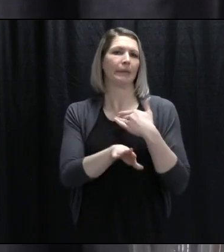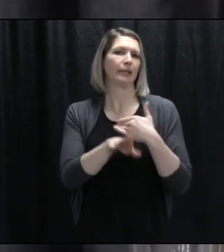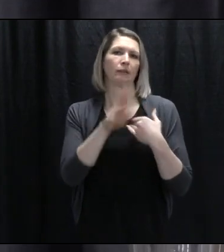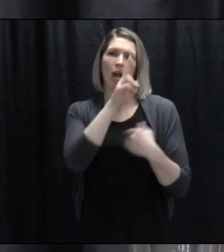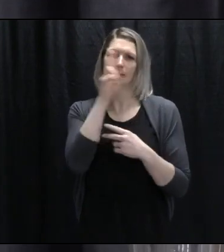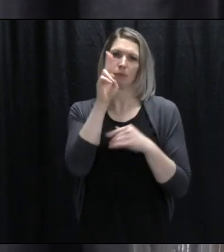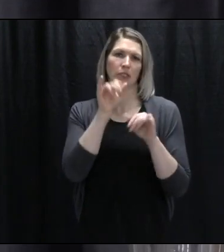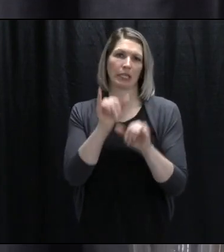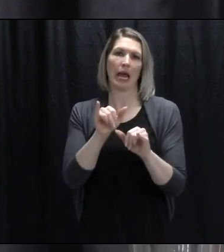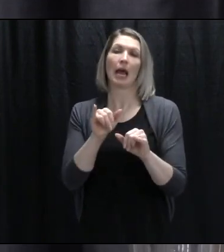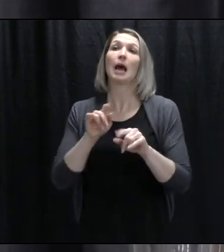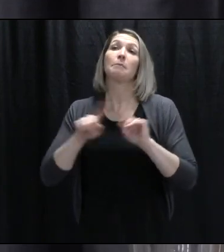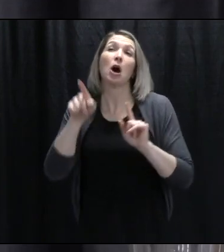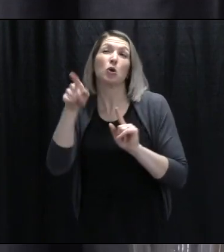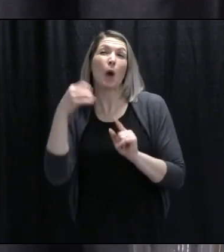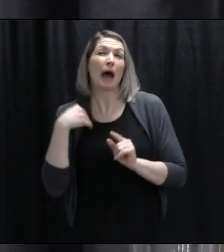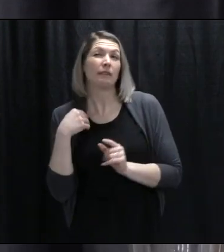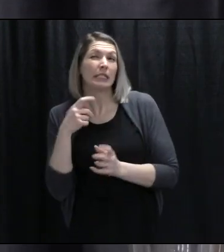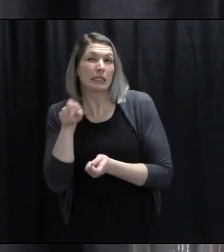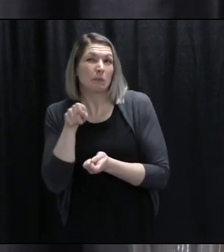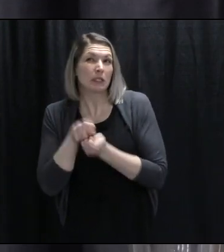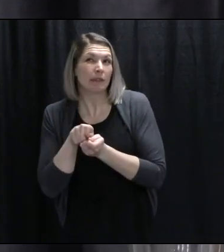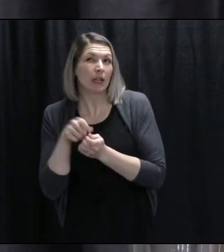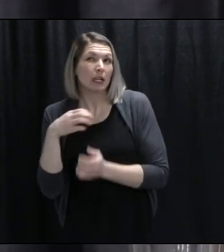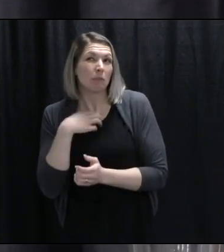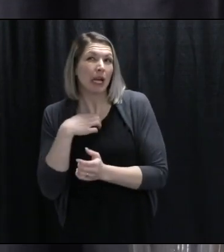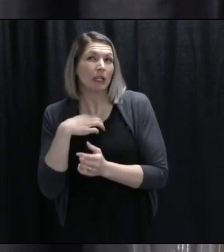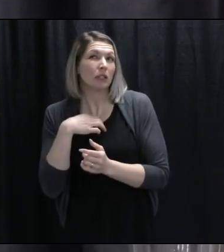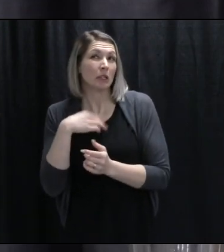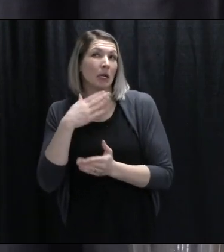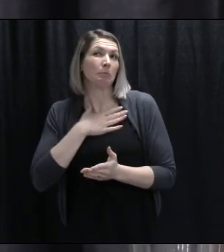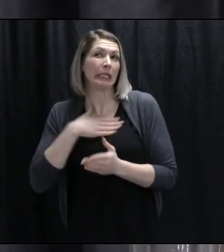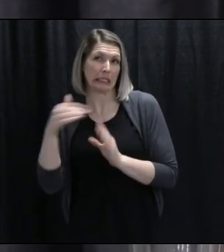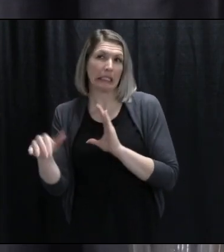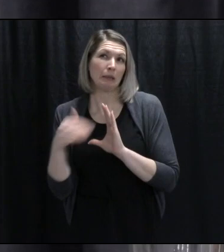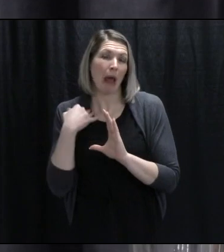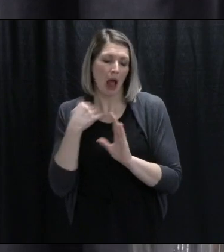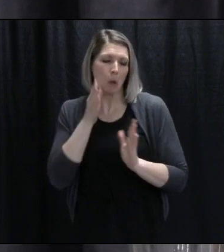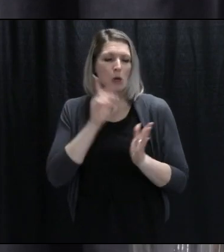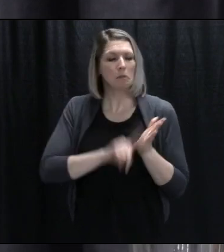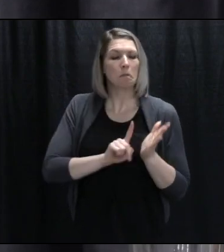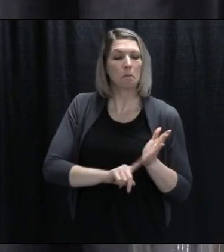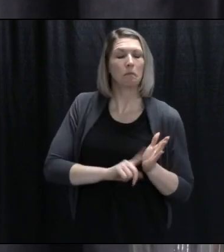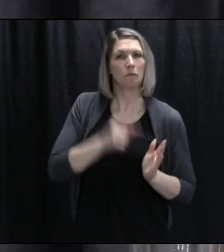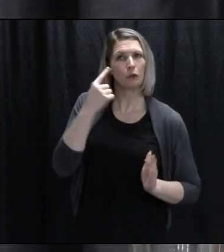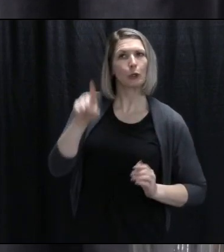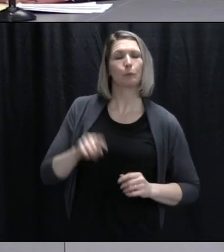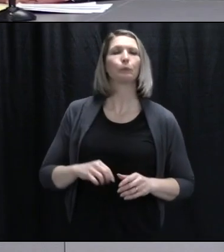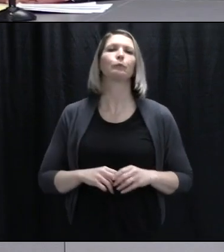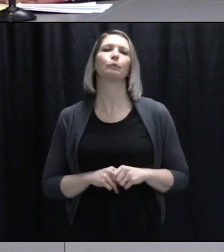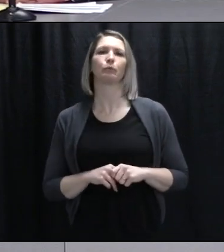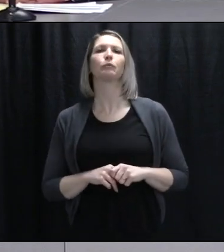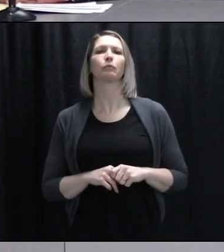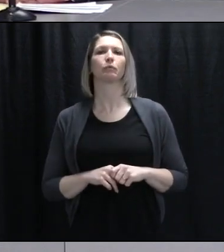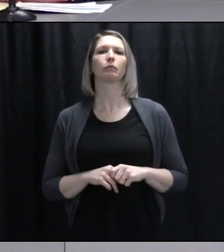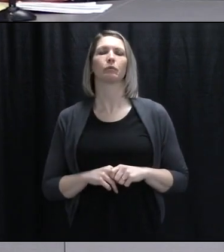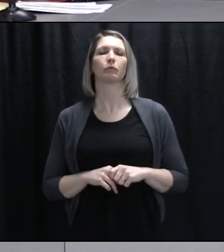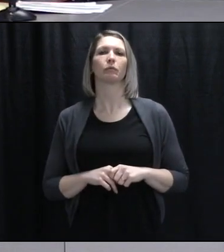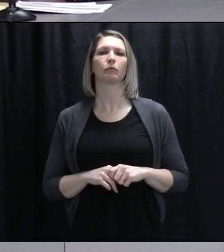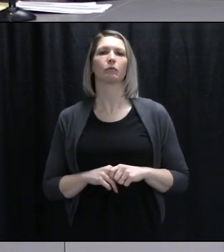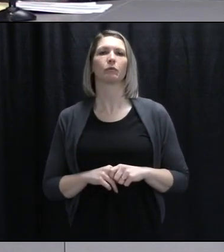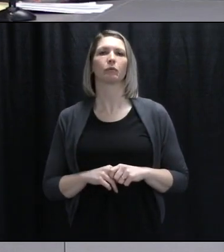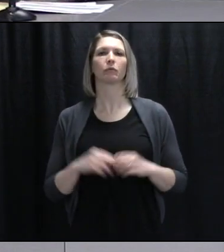some specifics, I'd be happy to look into that for you. Okay, thank you very much. Our next questions are from